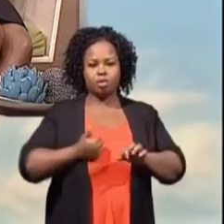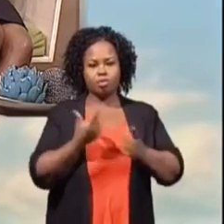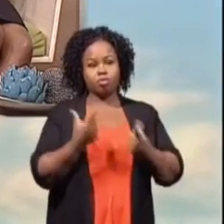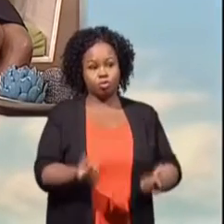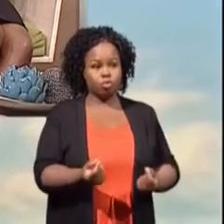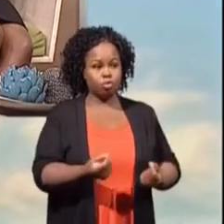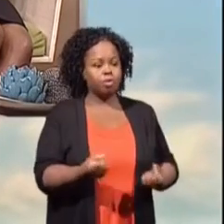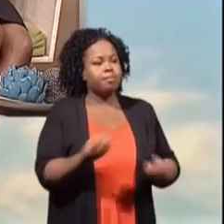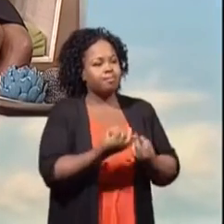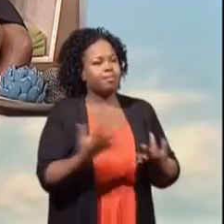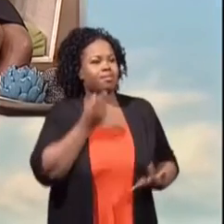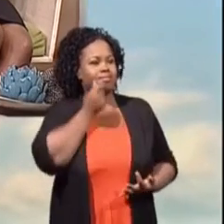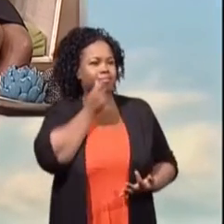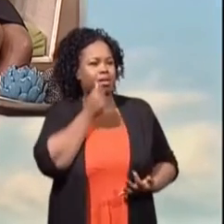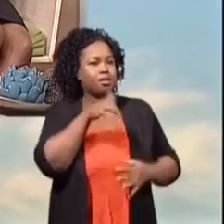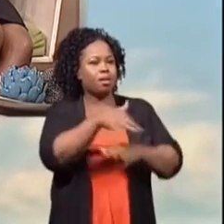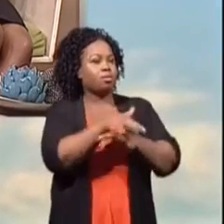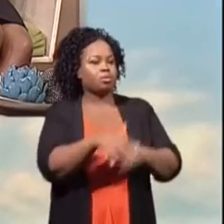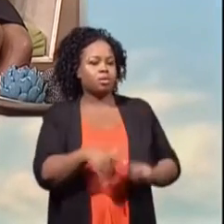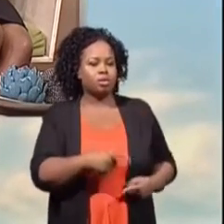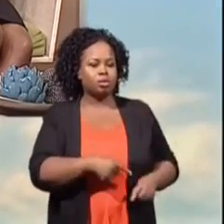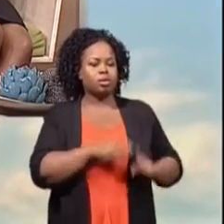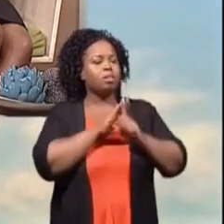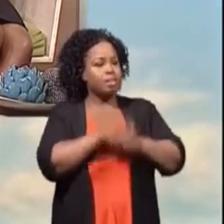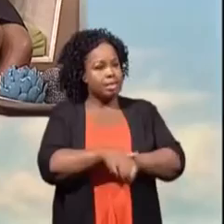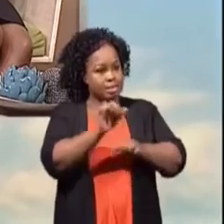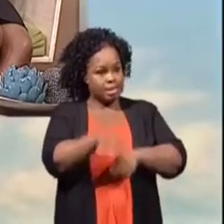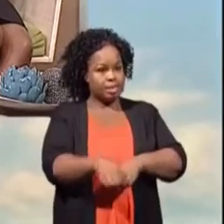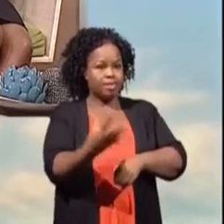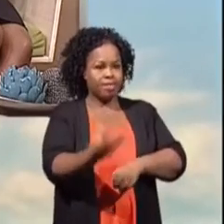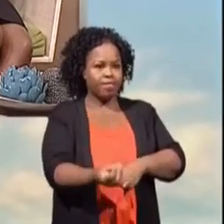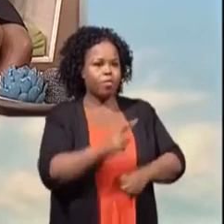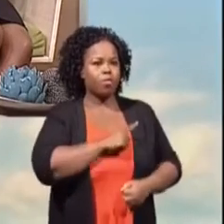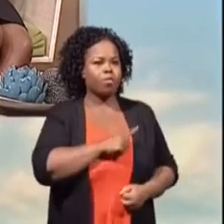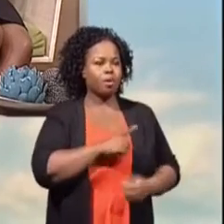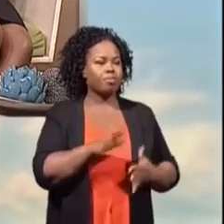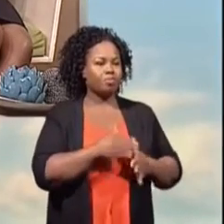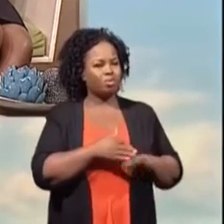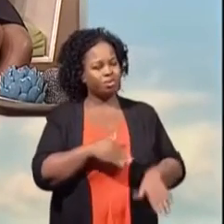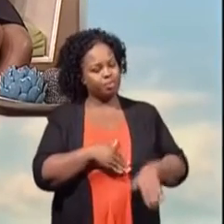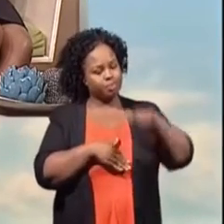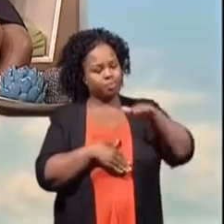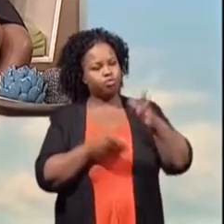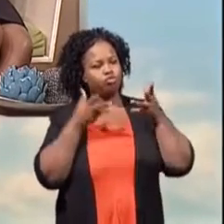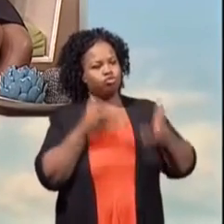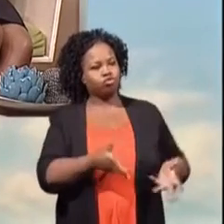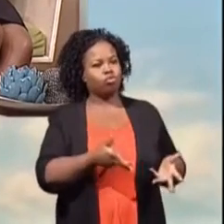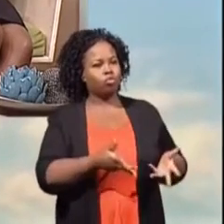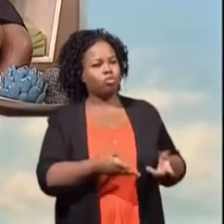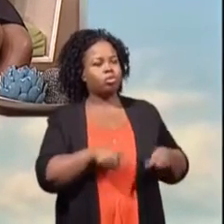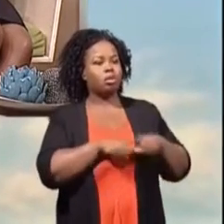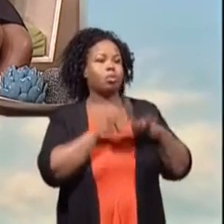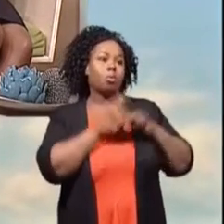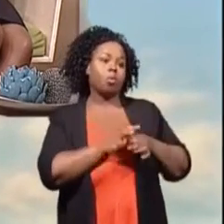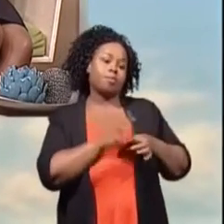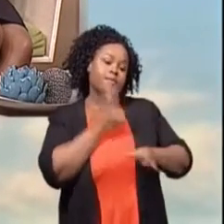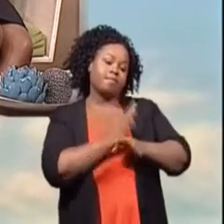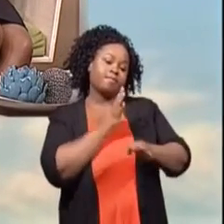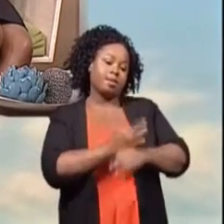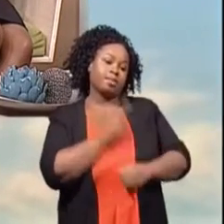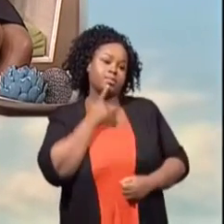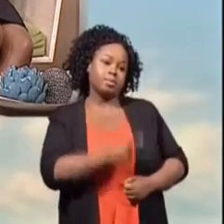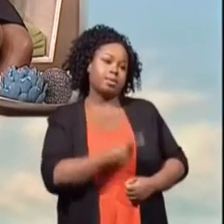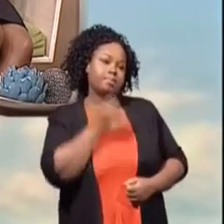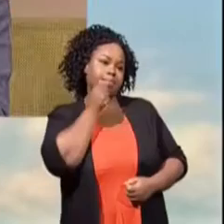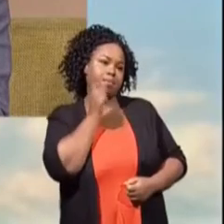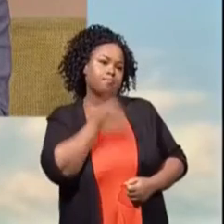wakhe. And amadoda amaninzi abaphandle bacindezelekile, yes. It's because bakhule ngalo ndlela. Ukhule ekhaya